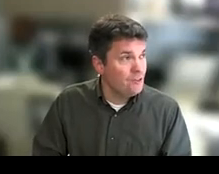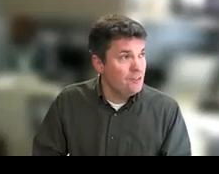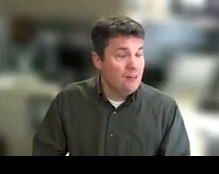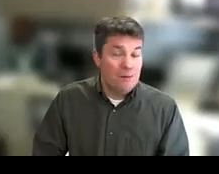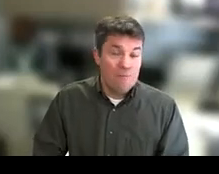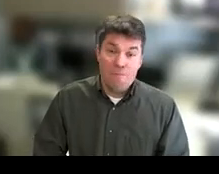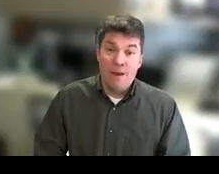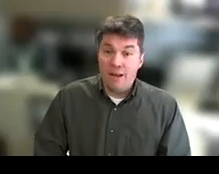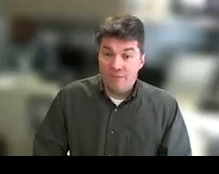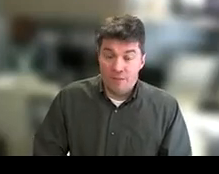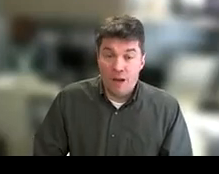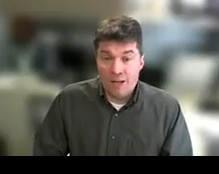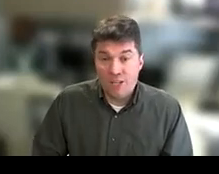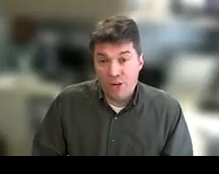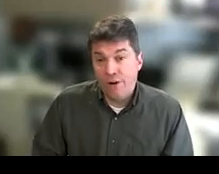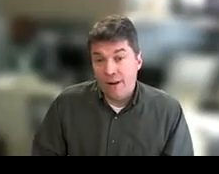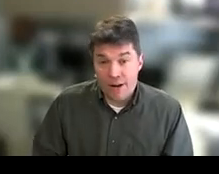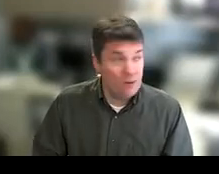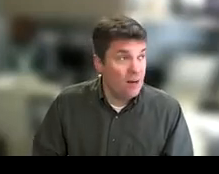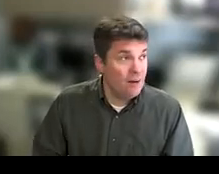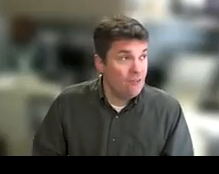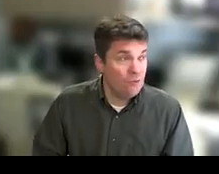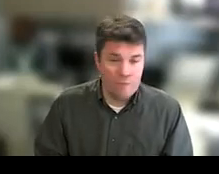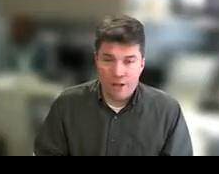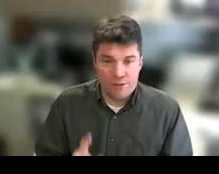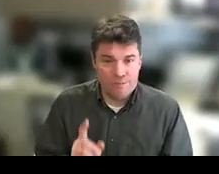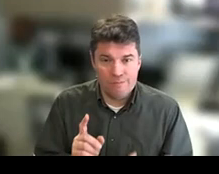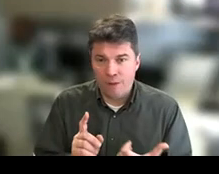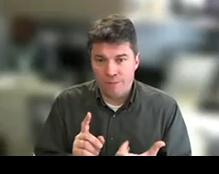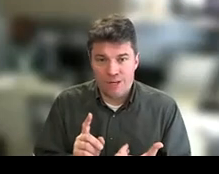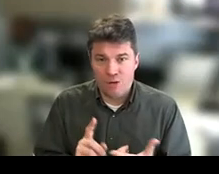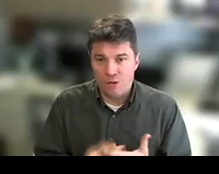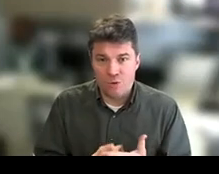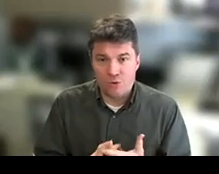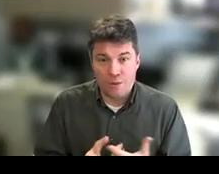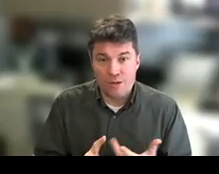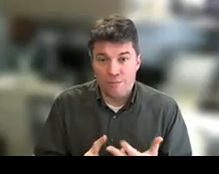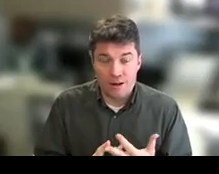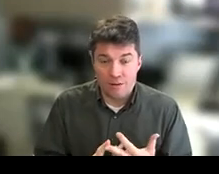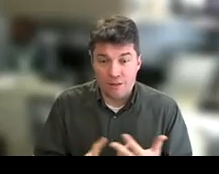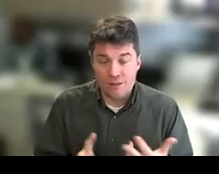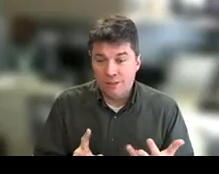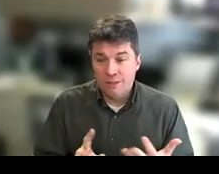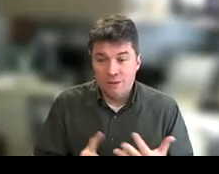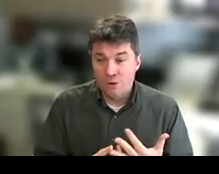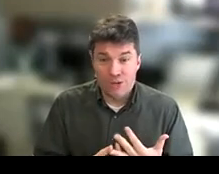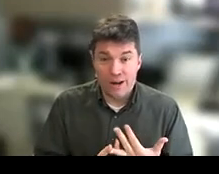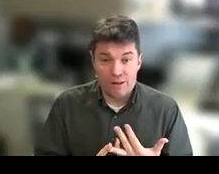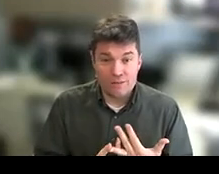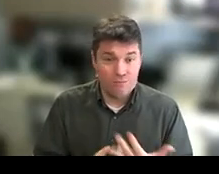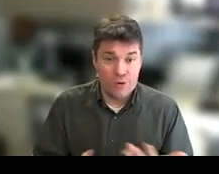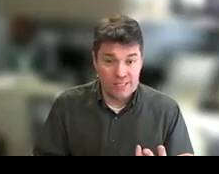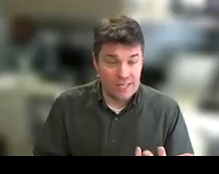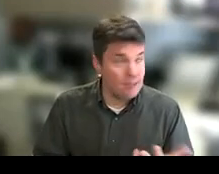deaf culture. Many of them lost their hearing later in life, probably due to trauma, medical,